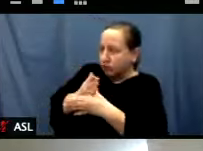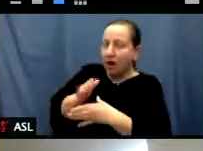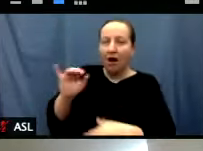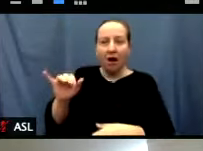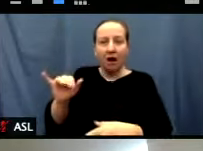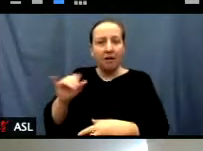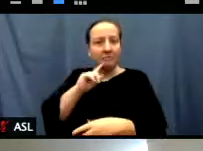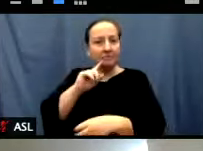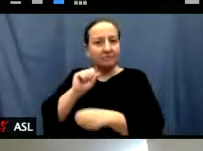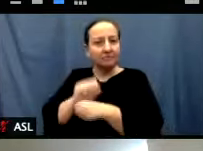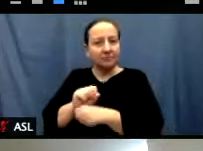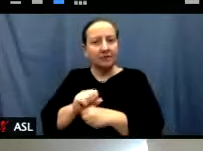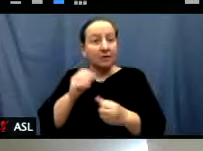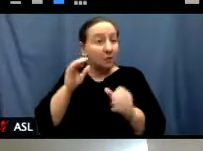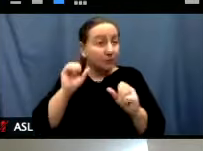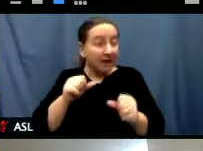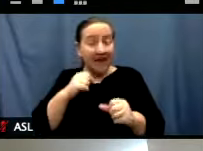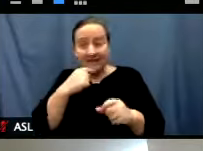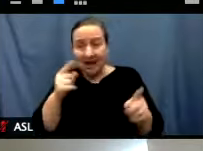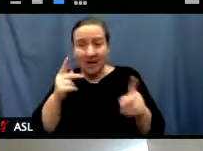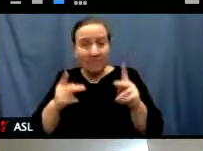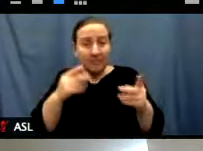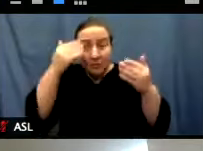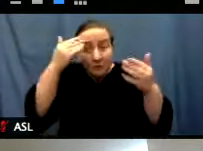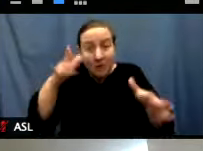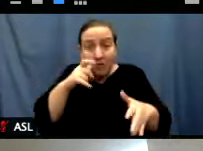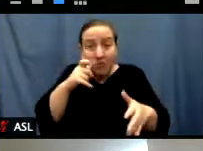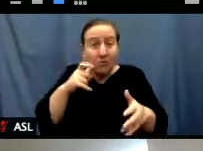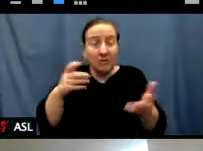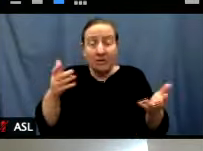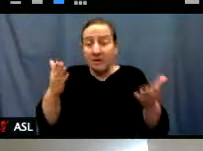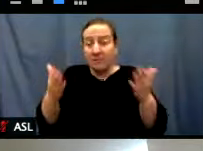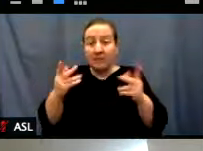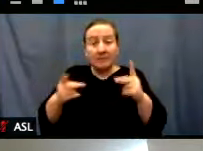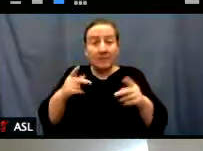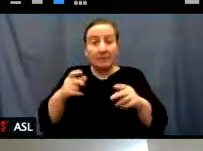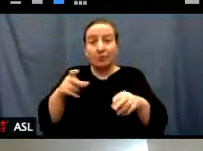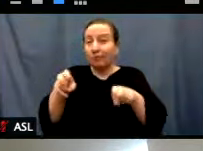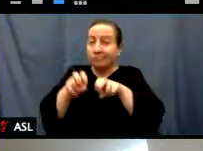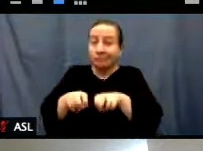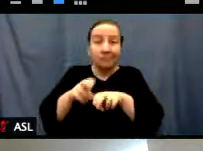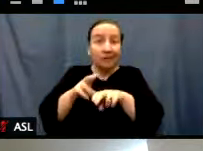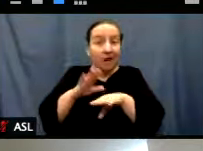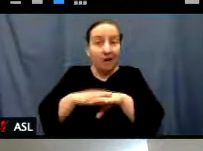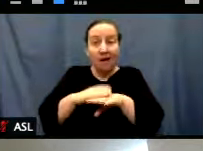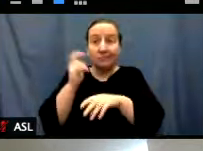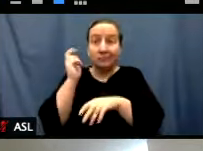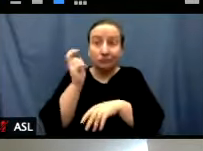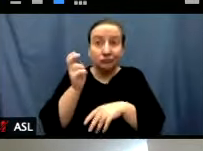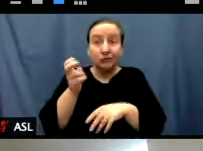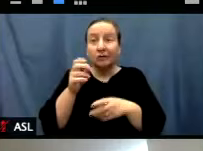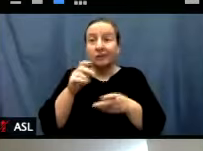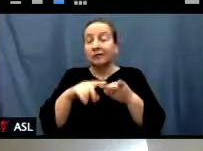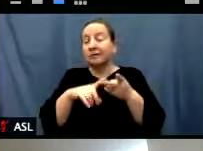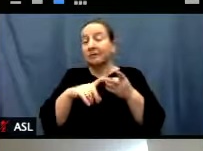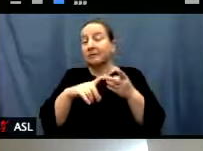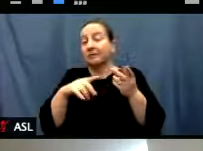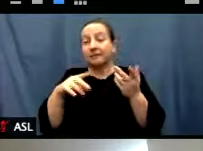people who you might not know, the people you sit next to for a long time on transportation, or